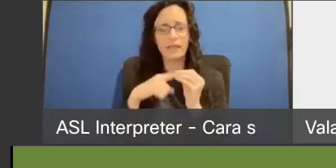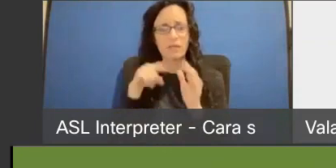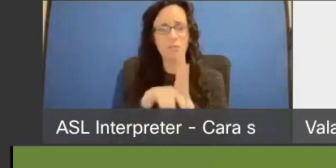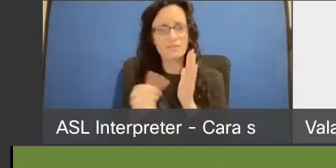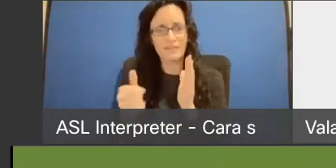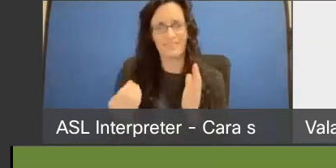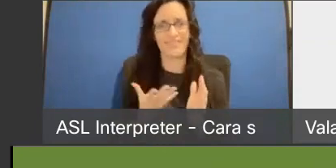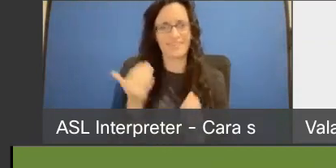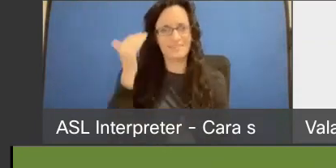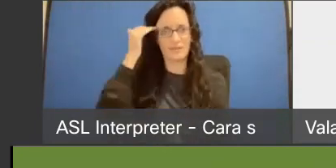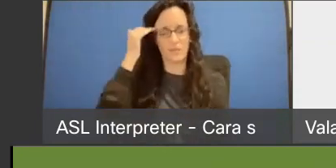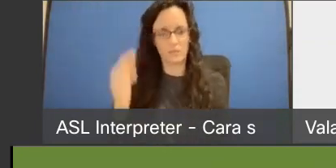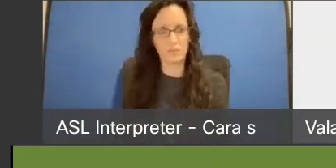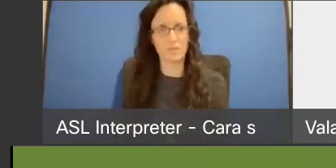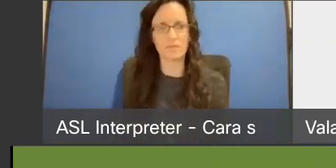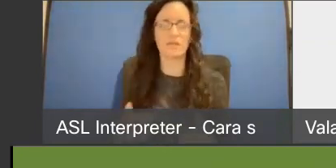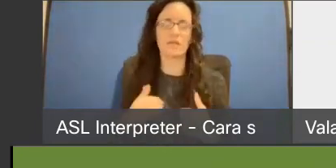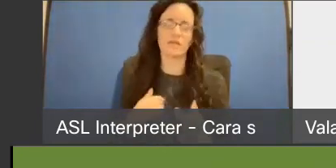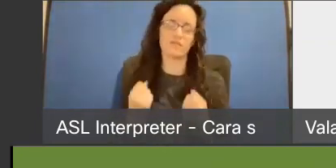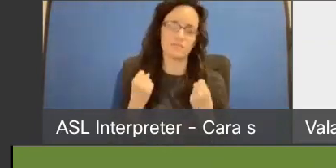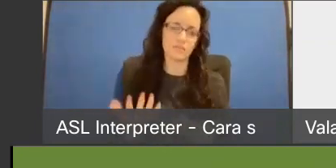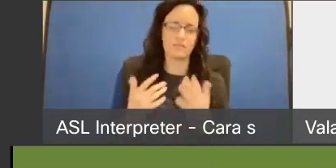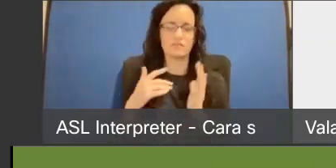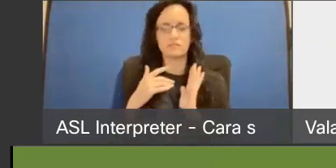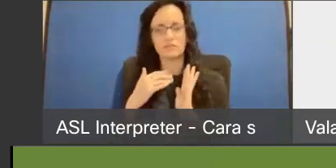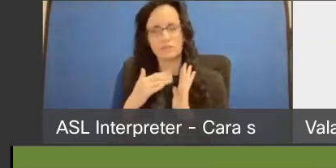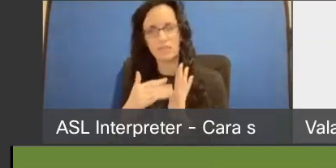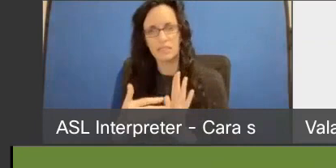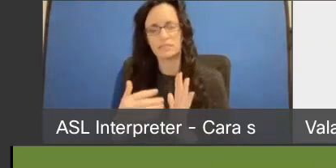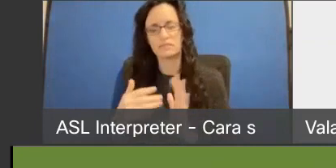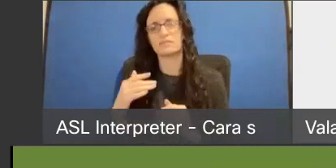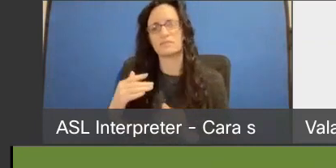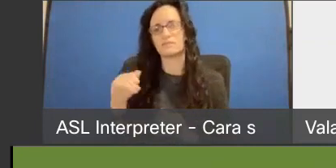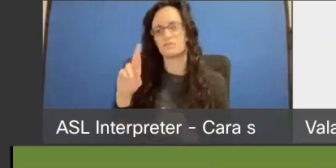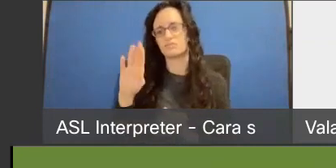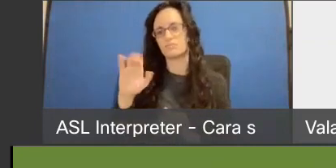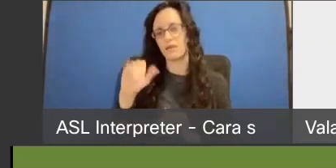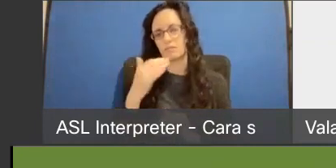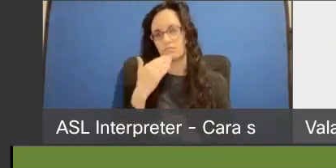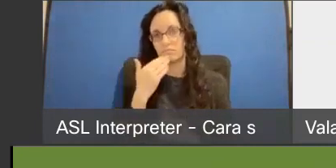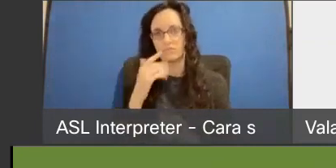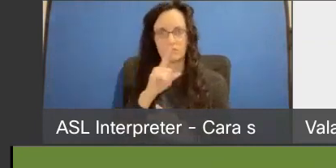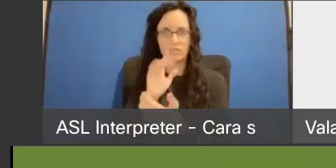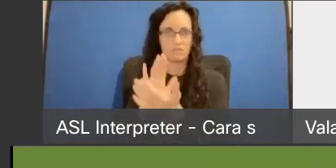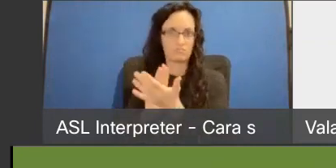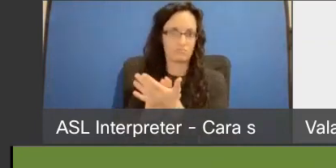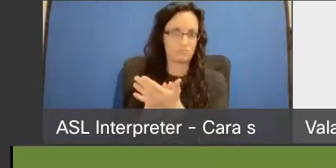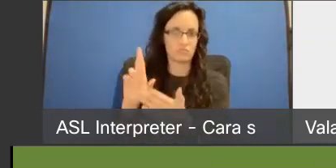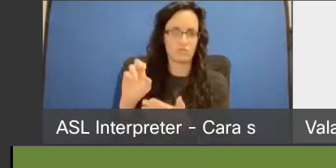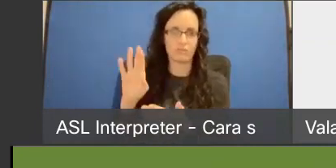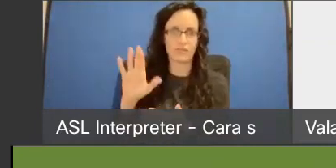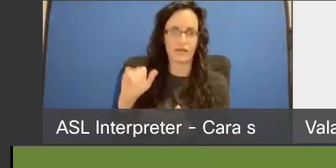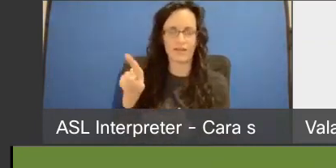a bunch of studies, and Rebecca, I've got big thanks and kudos to Rebecca, who recently found this, what you